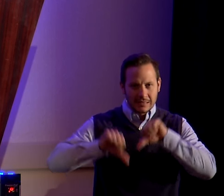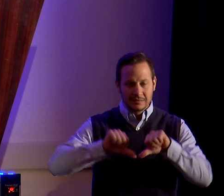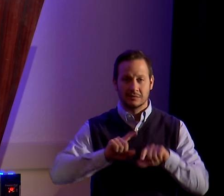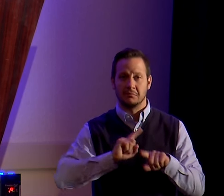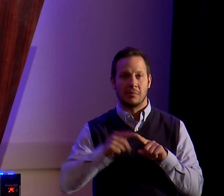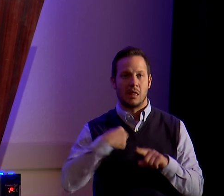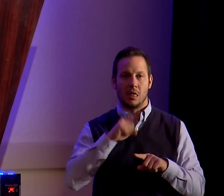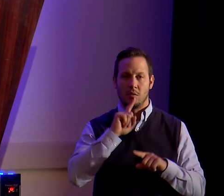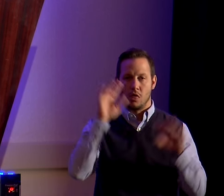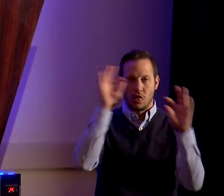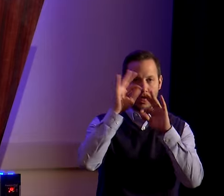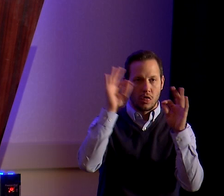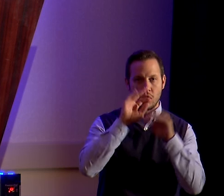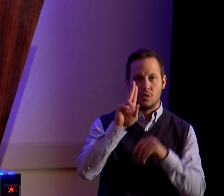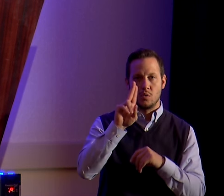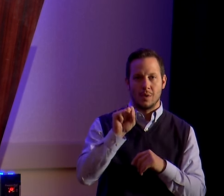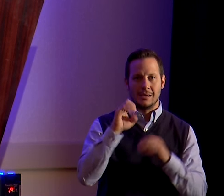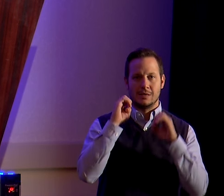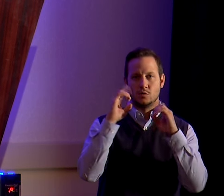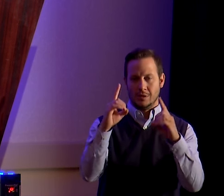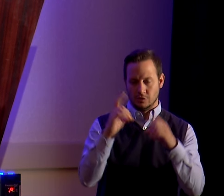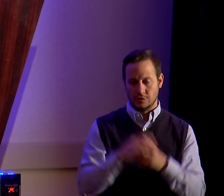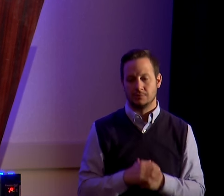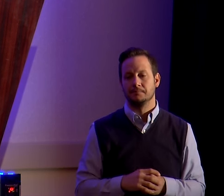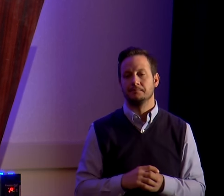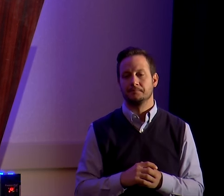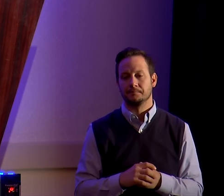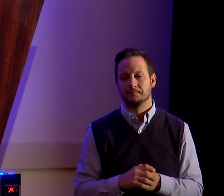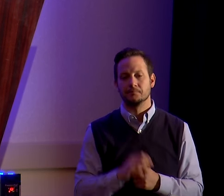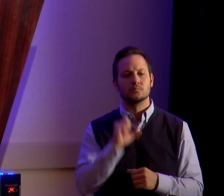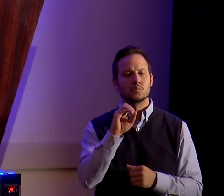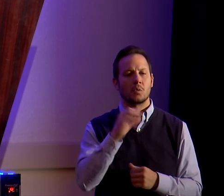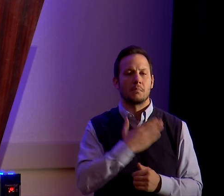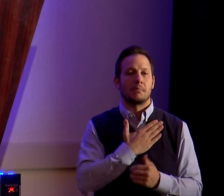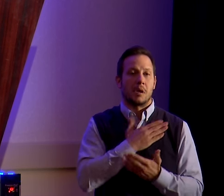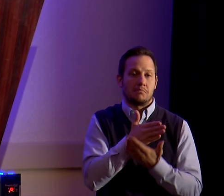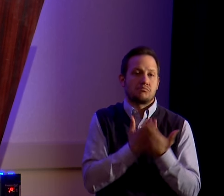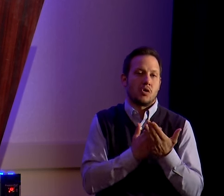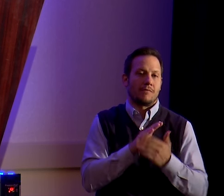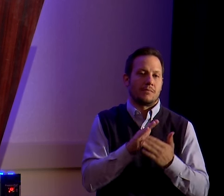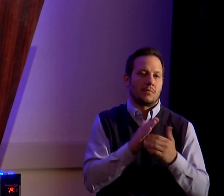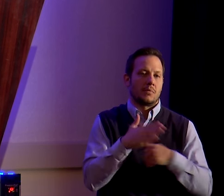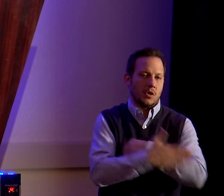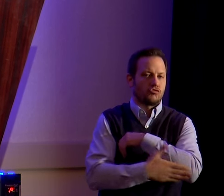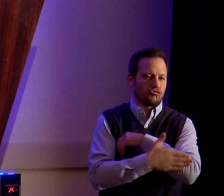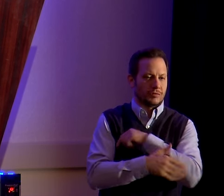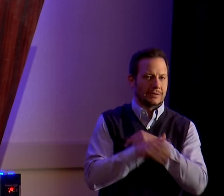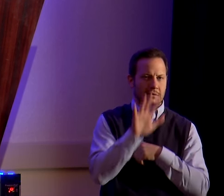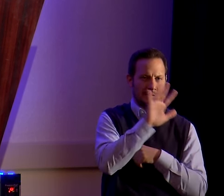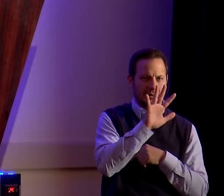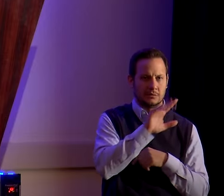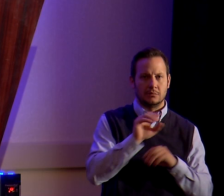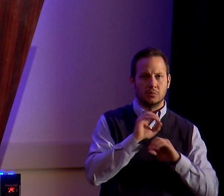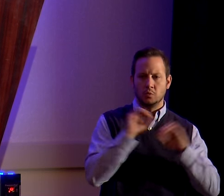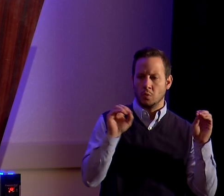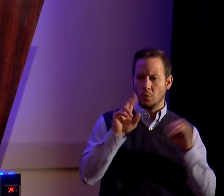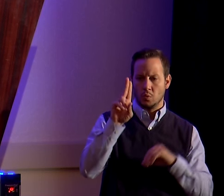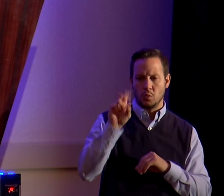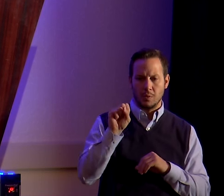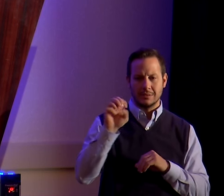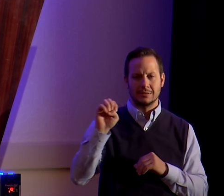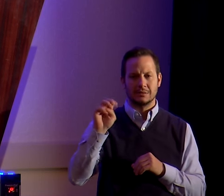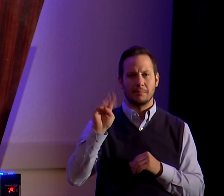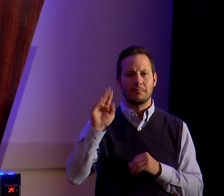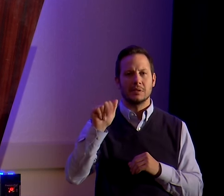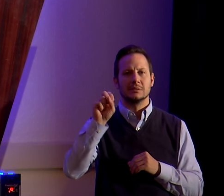So I went to a, we had, in my part of the country, there was no US embassy. So